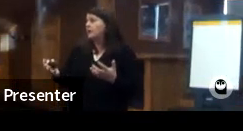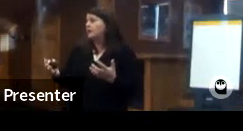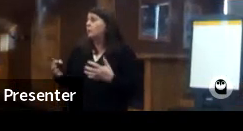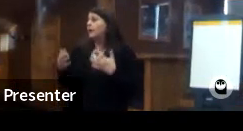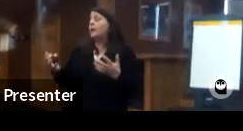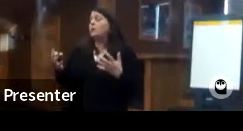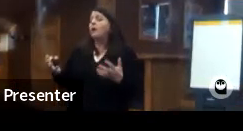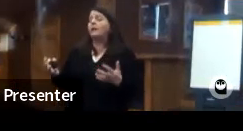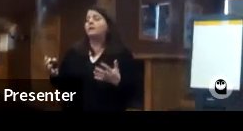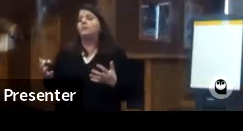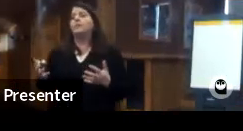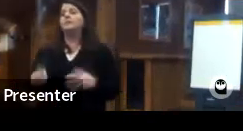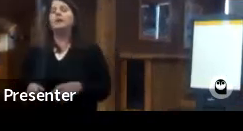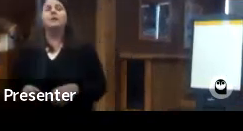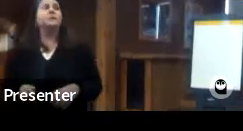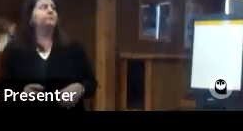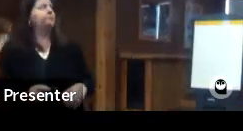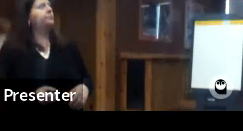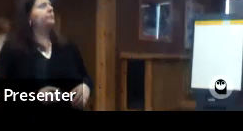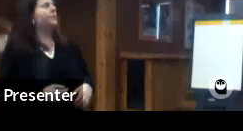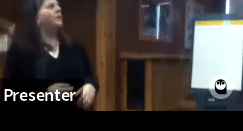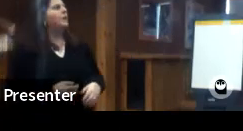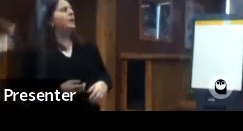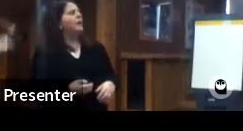to know what that is. You know, what can I not get into in this case?